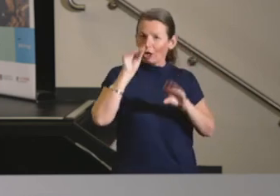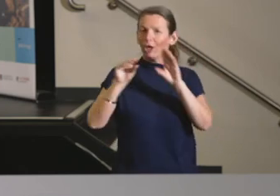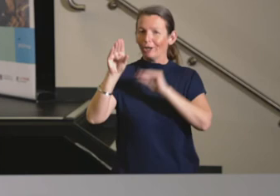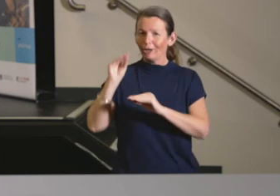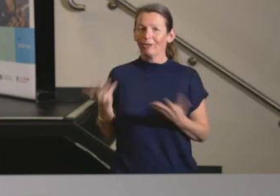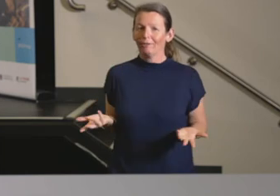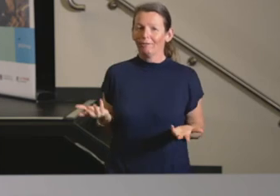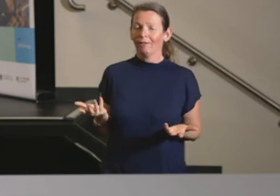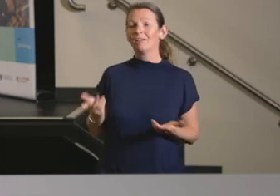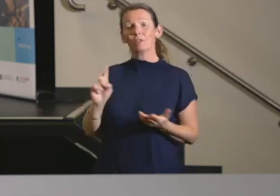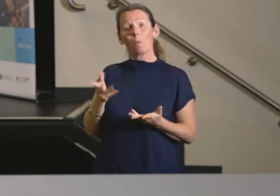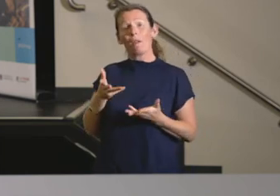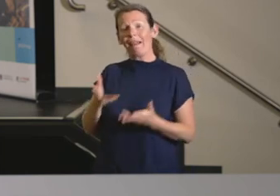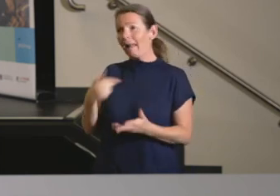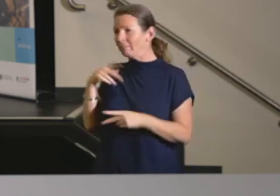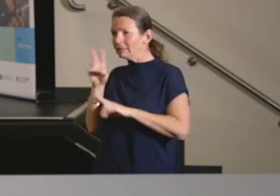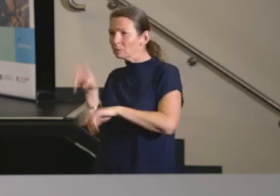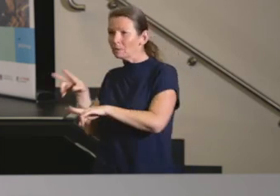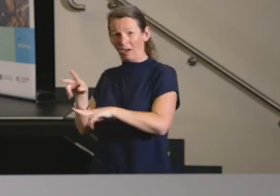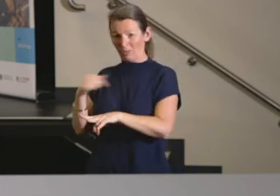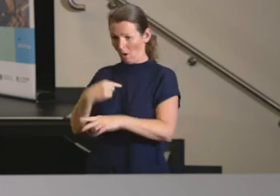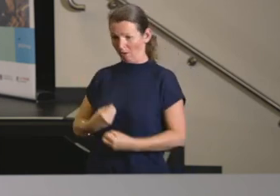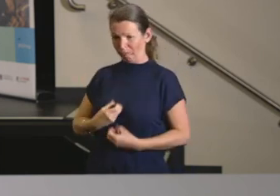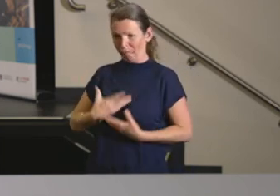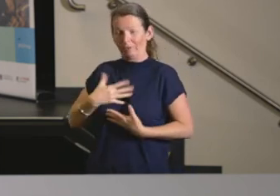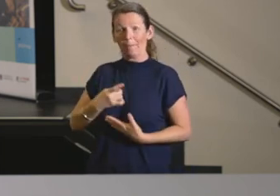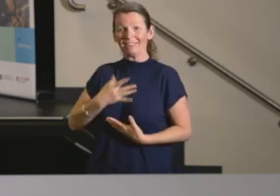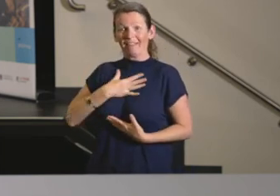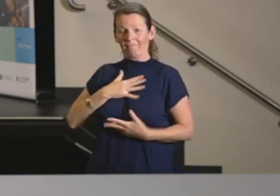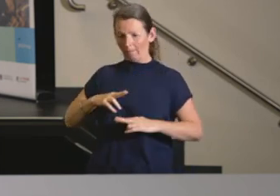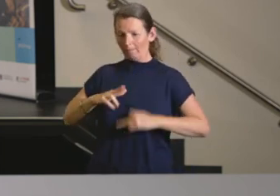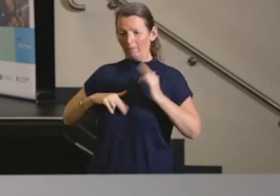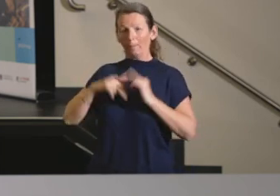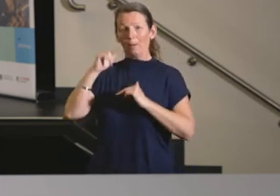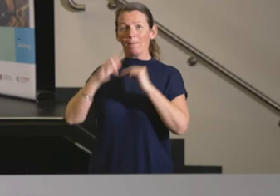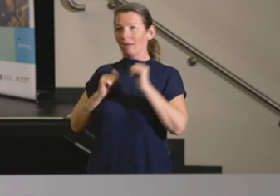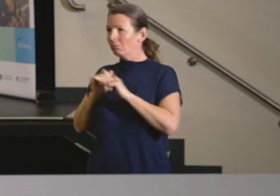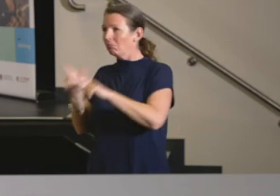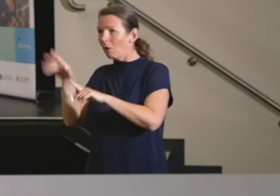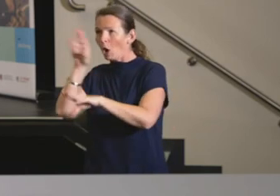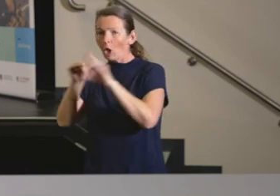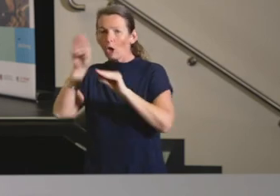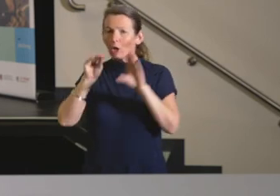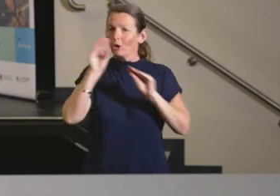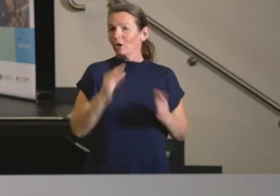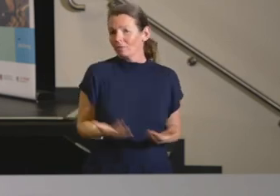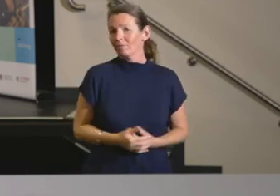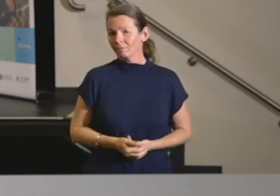what enabled me to build an identity of myself as a globizen,